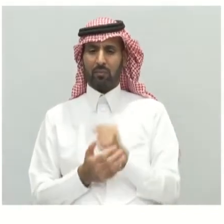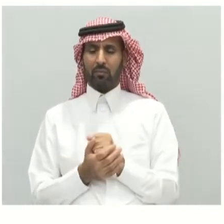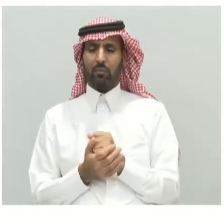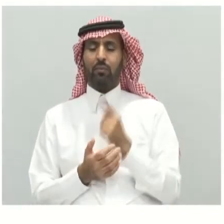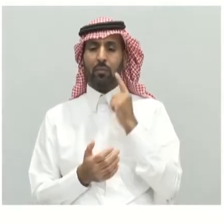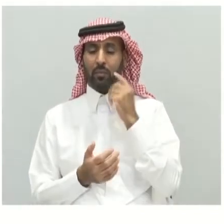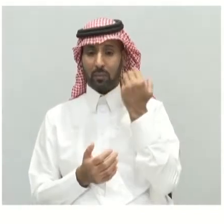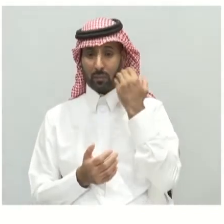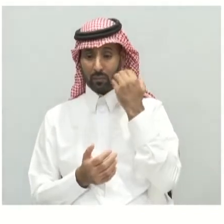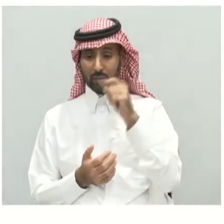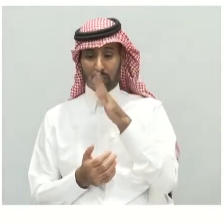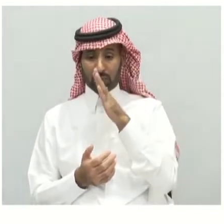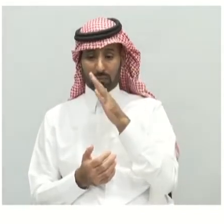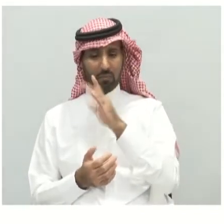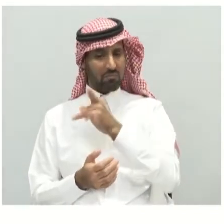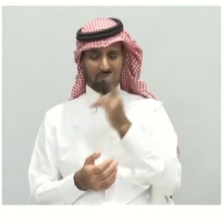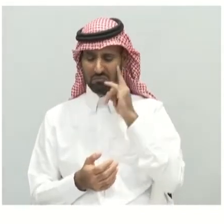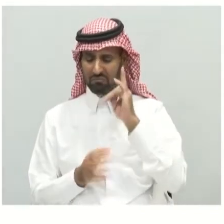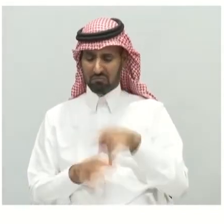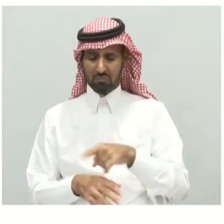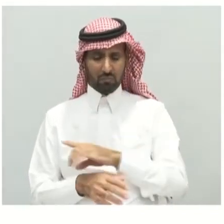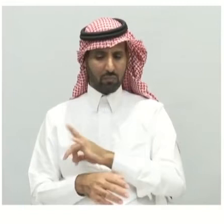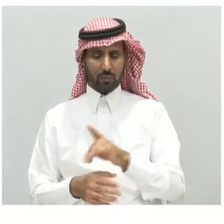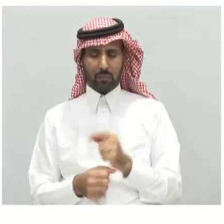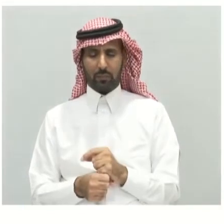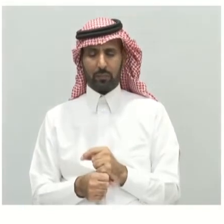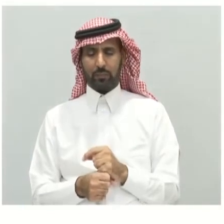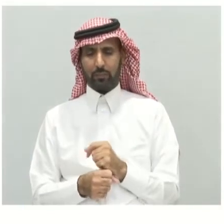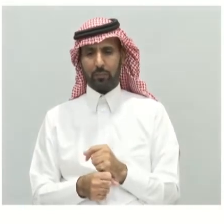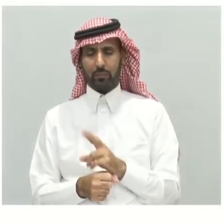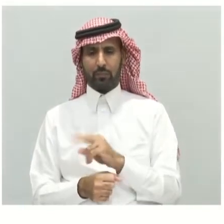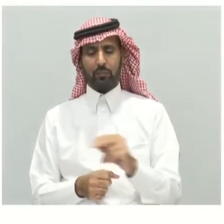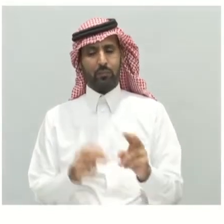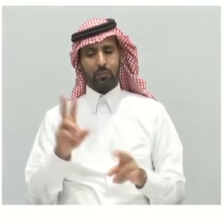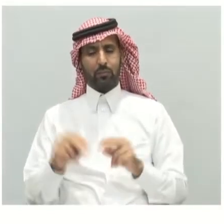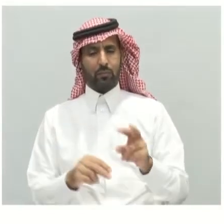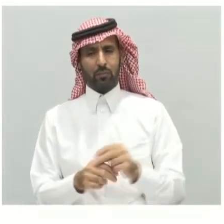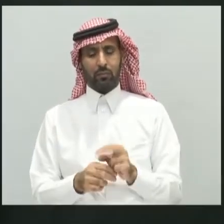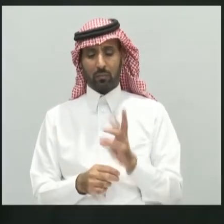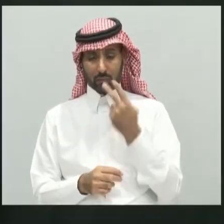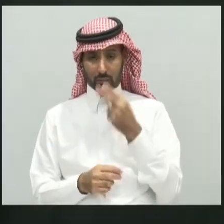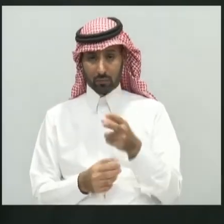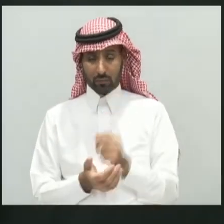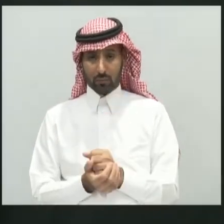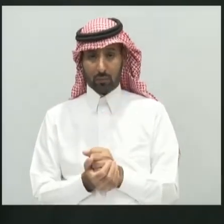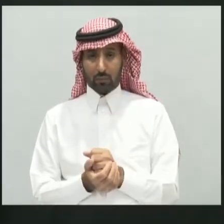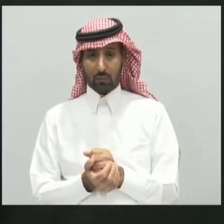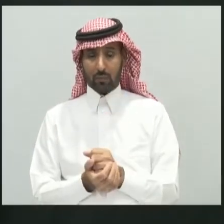stop and never did it again. So this is a story. What do you notice? I